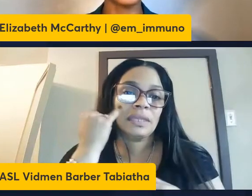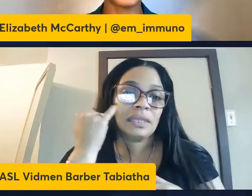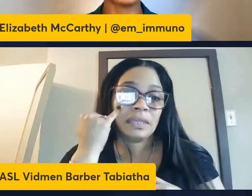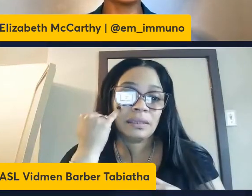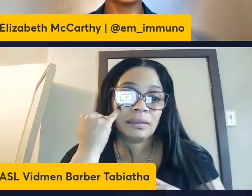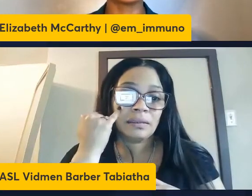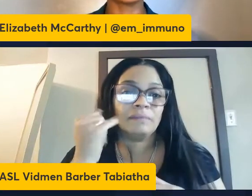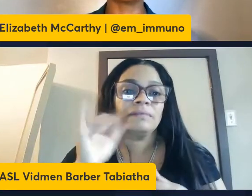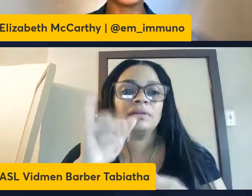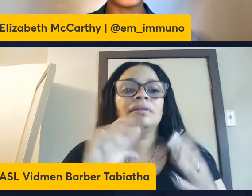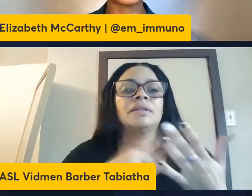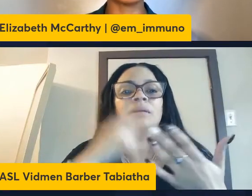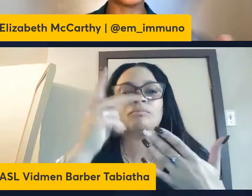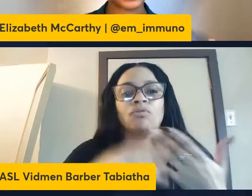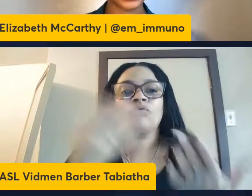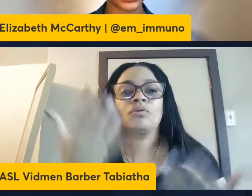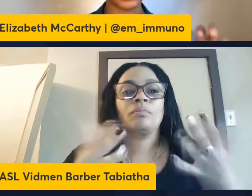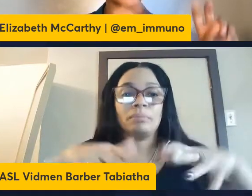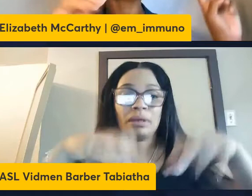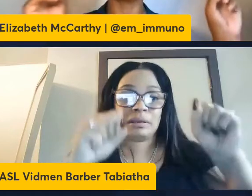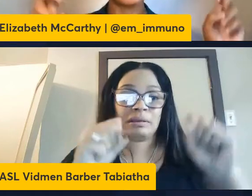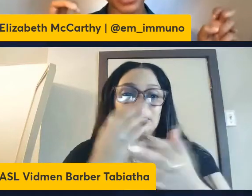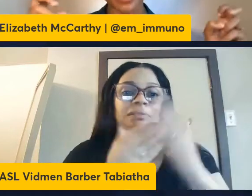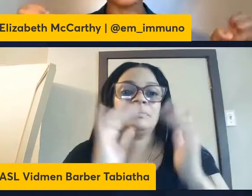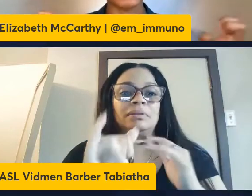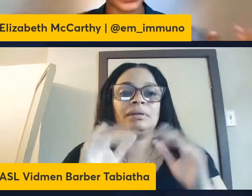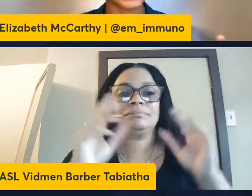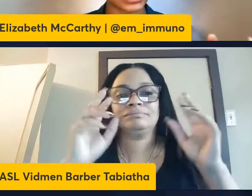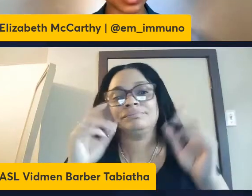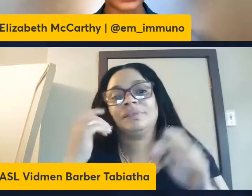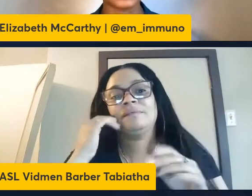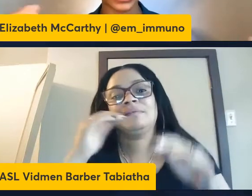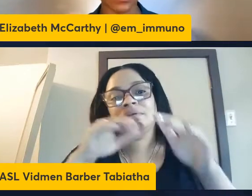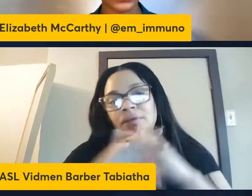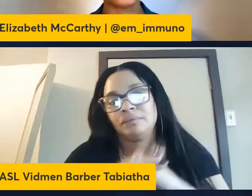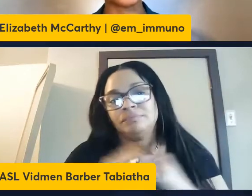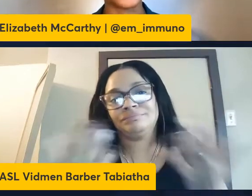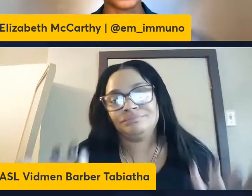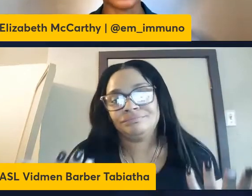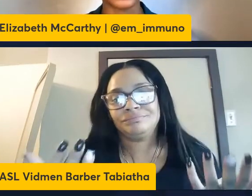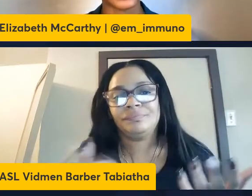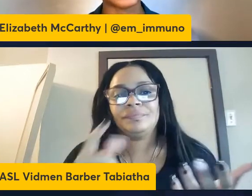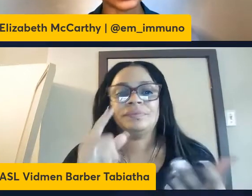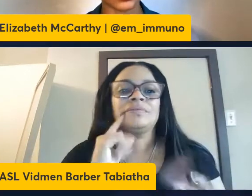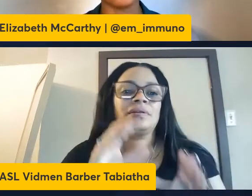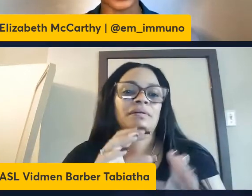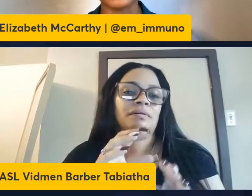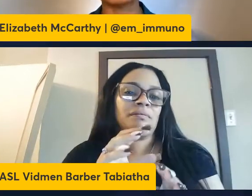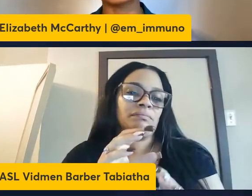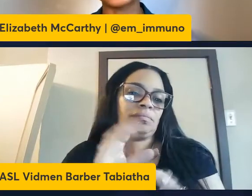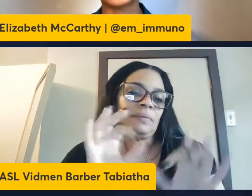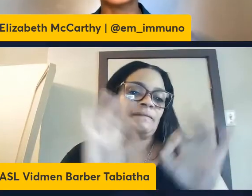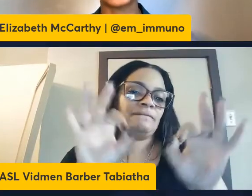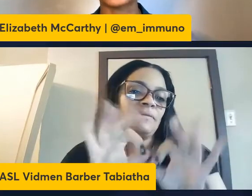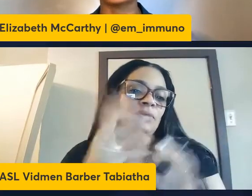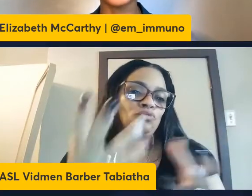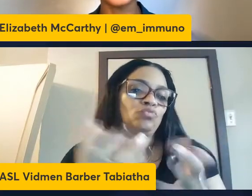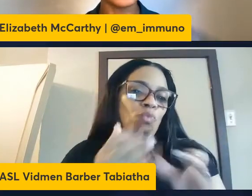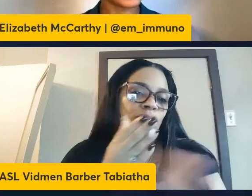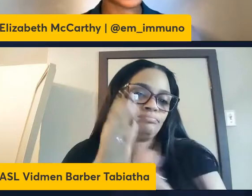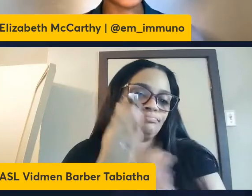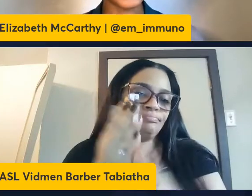specific program, you're probably getting some of that, intro to bioinformatics, right? This like field that you're going to be trying to solve problems for.